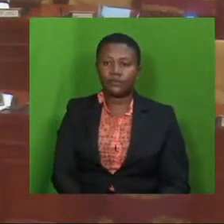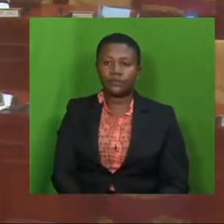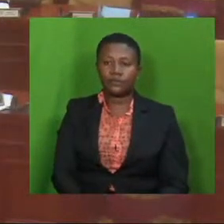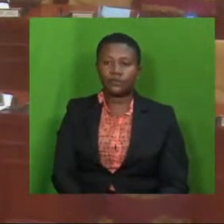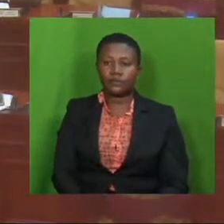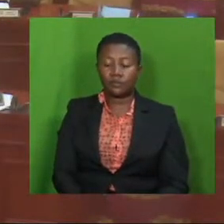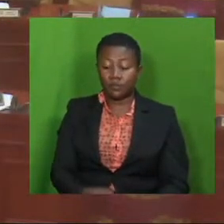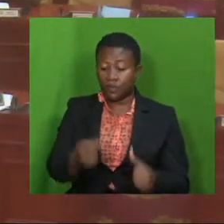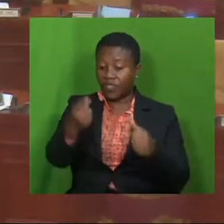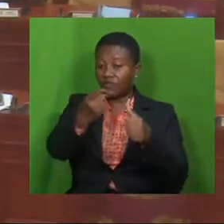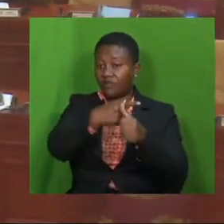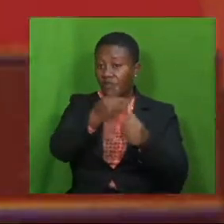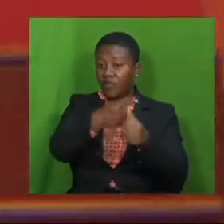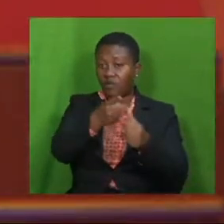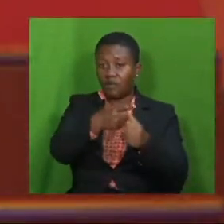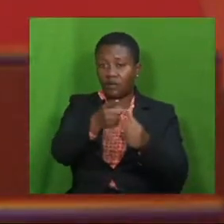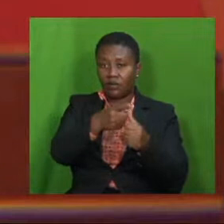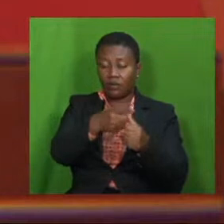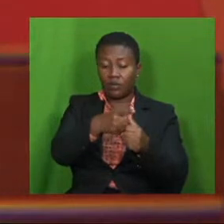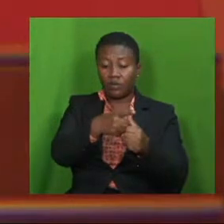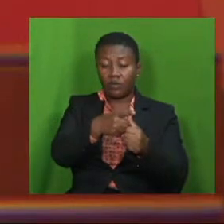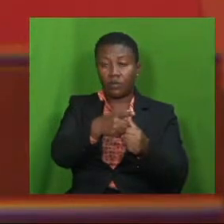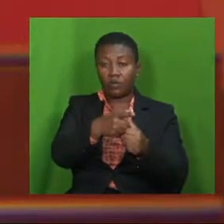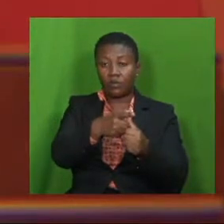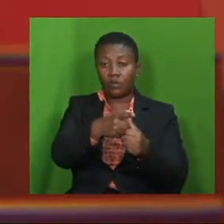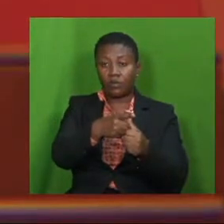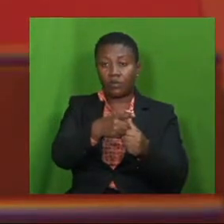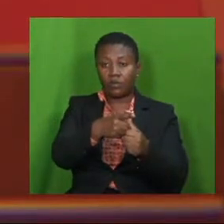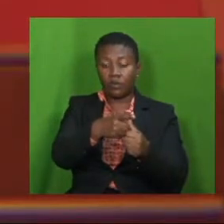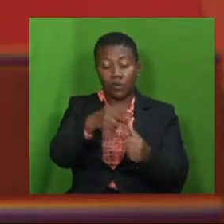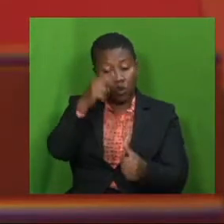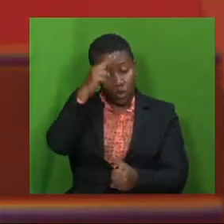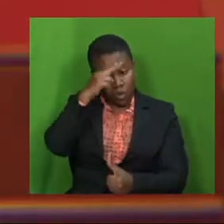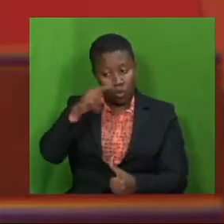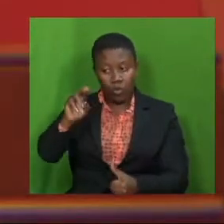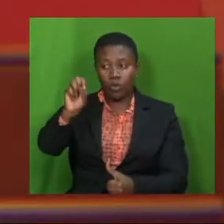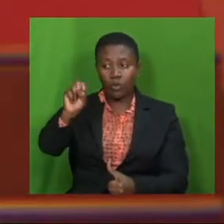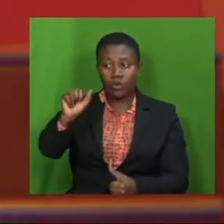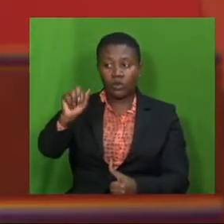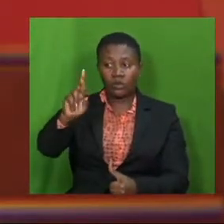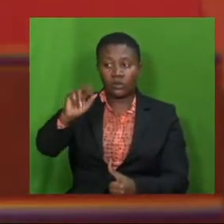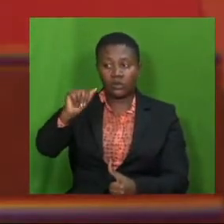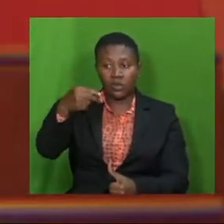The first is Honorable Sarah